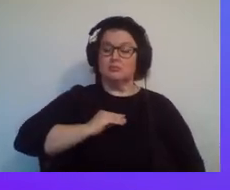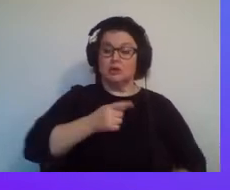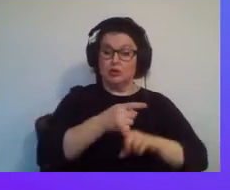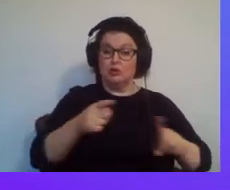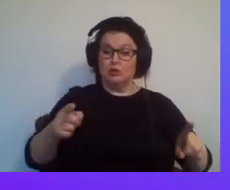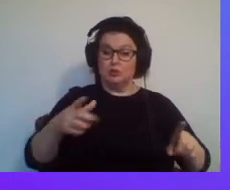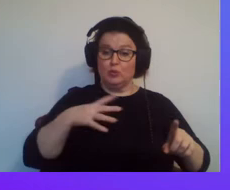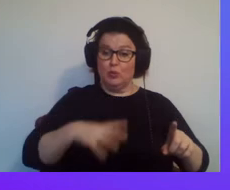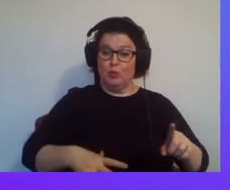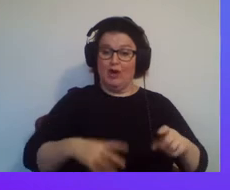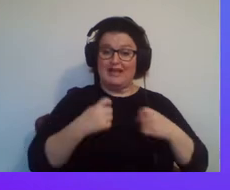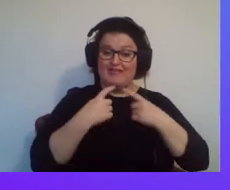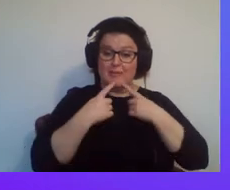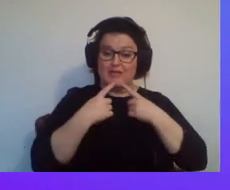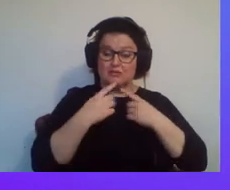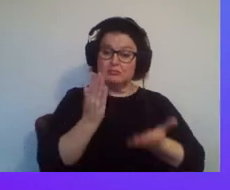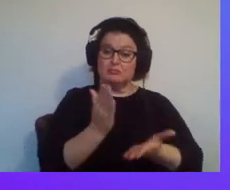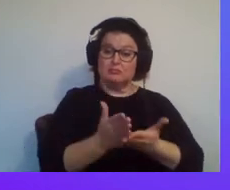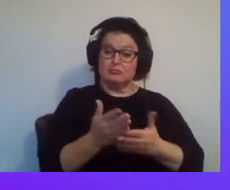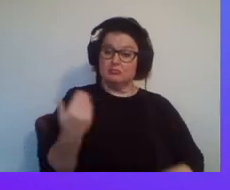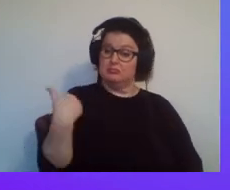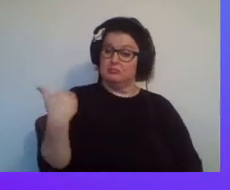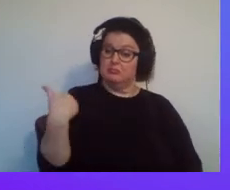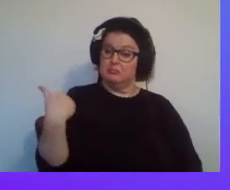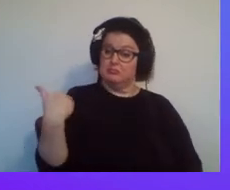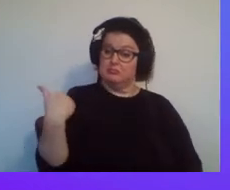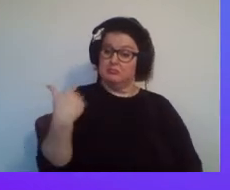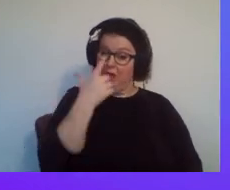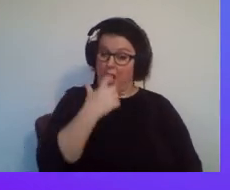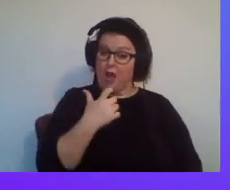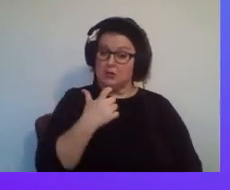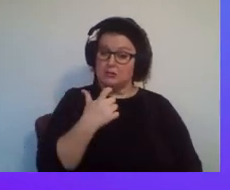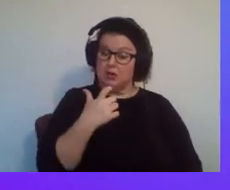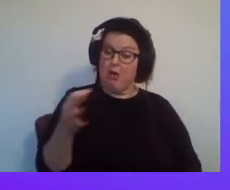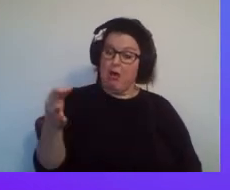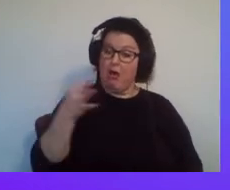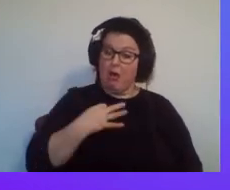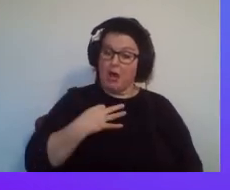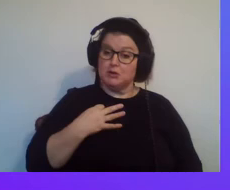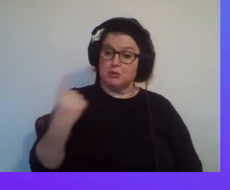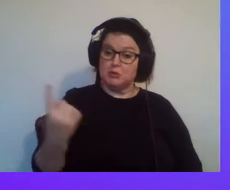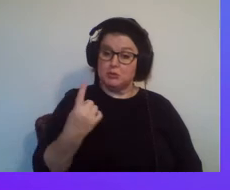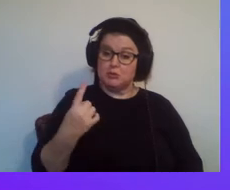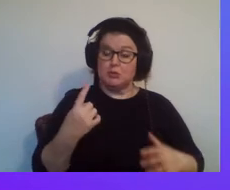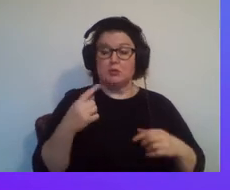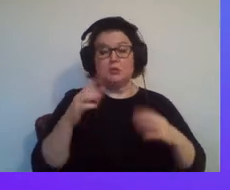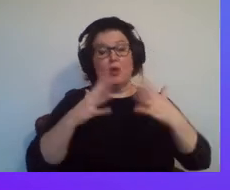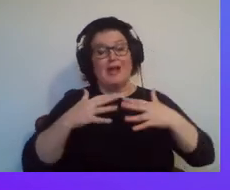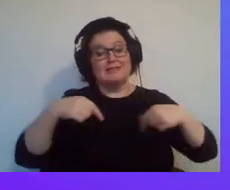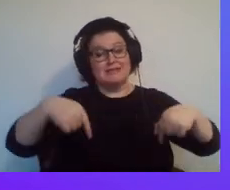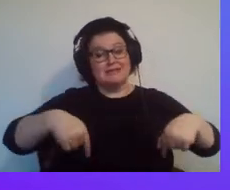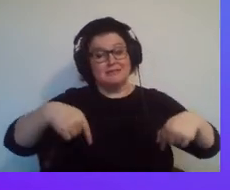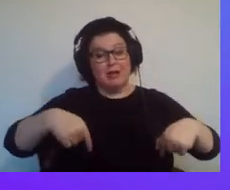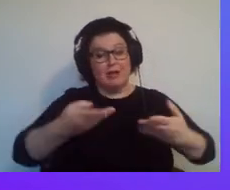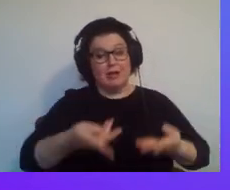I was going to say at this point that I was going to hand over to Lord Woolley. Unfortunately, as is the way sometimes with these things, we're having a slight